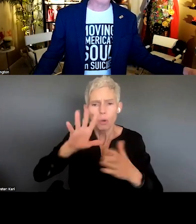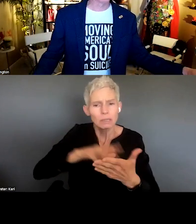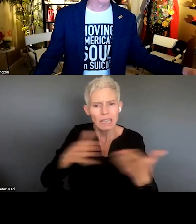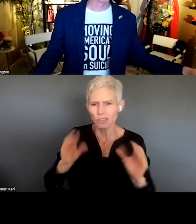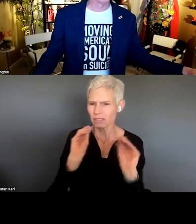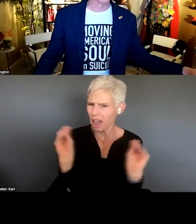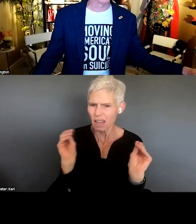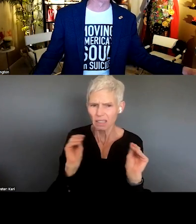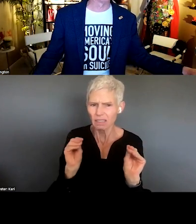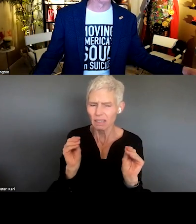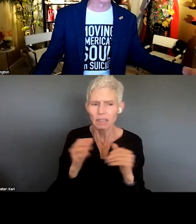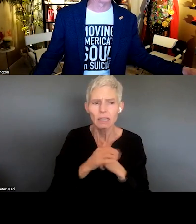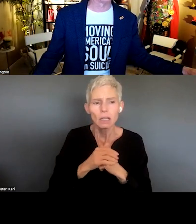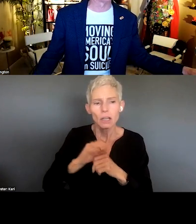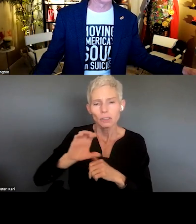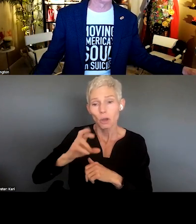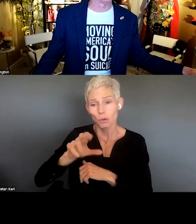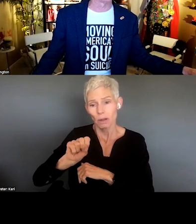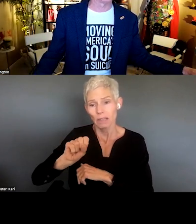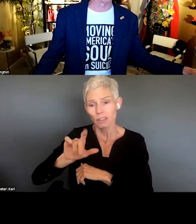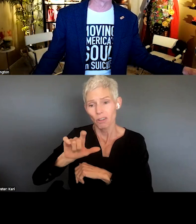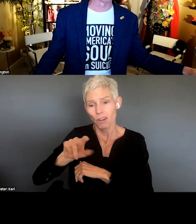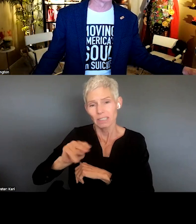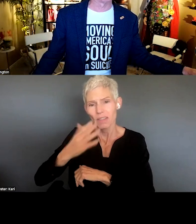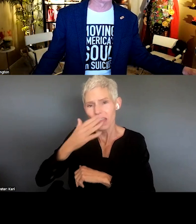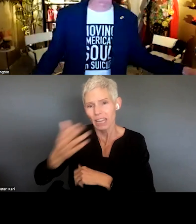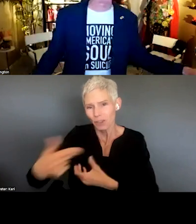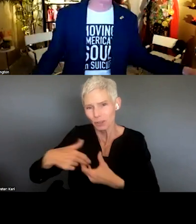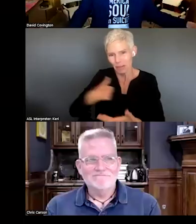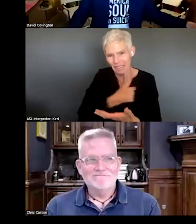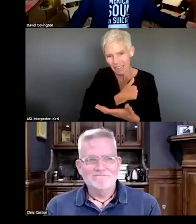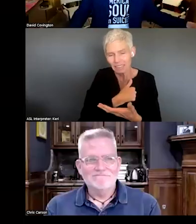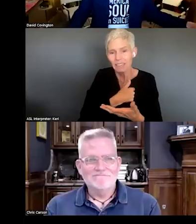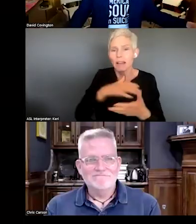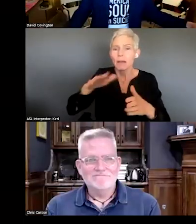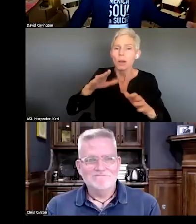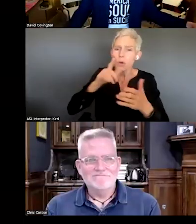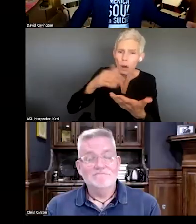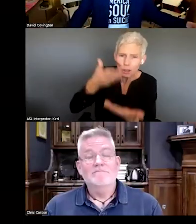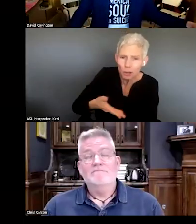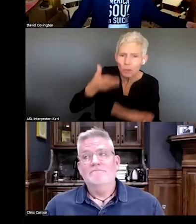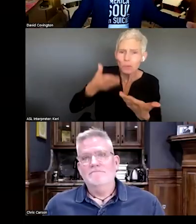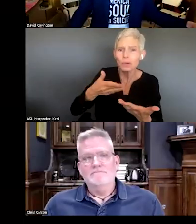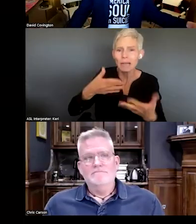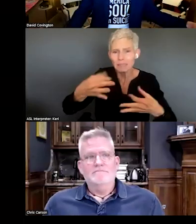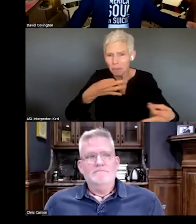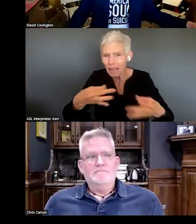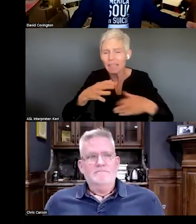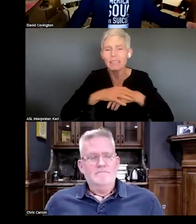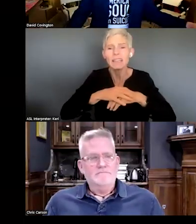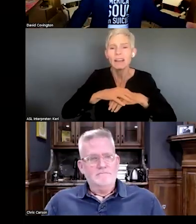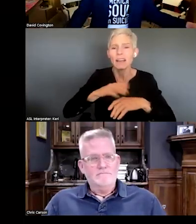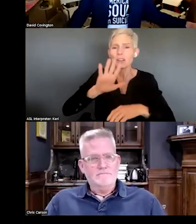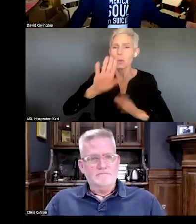So Chris Carson, thanks for joining us. Tell folks a little bit about who you are and about